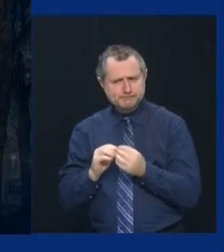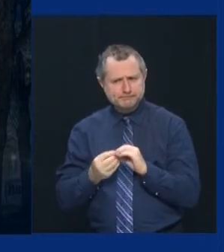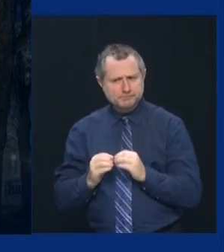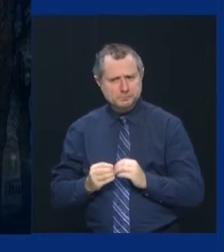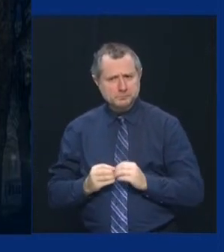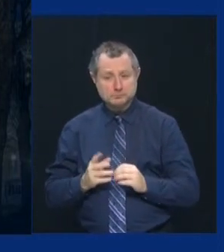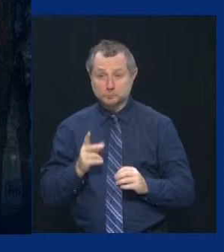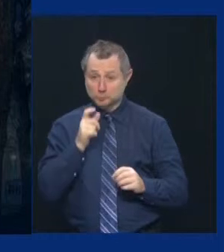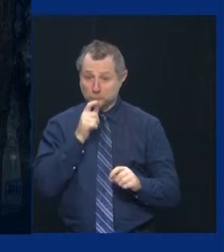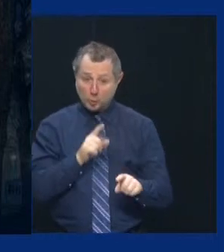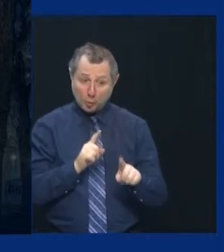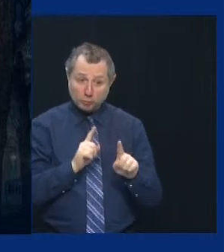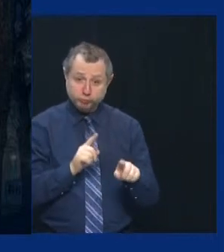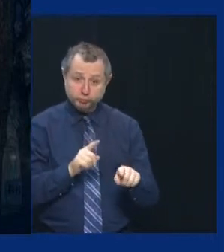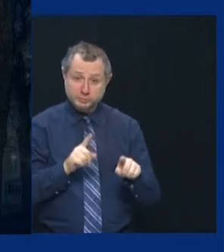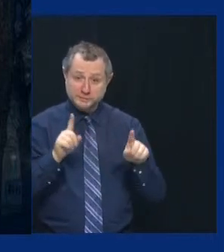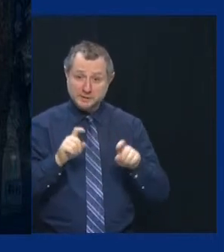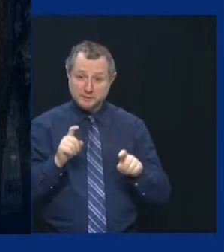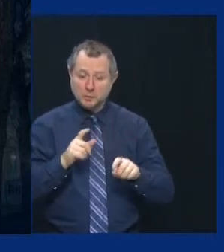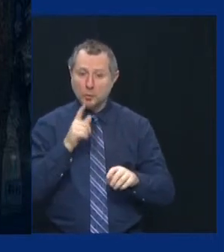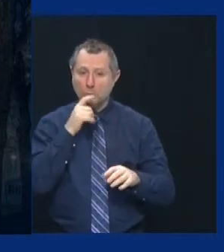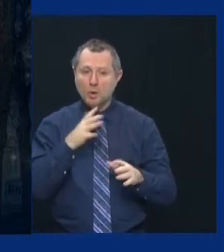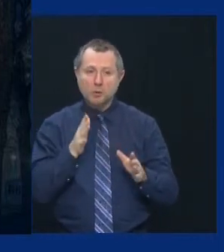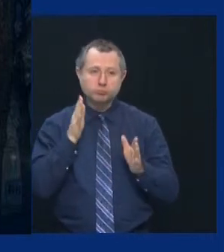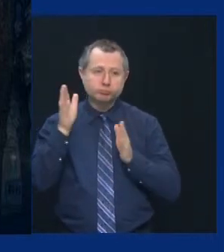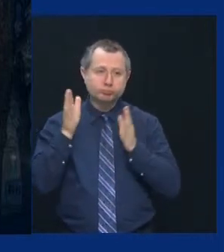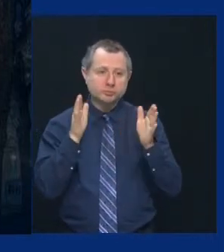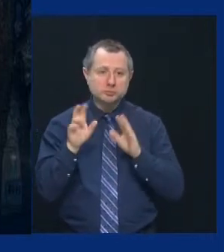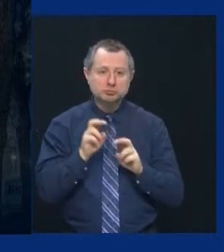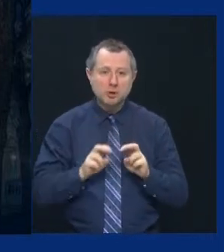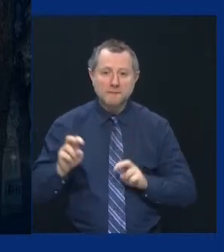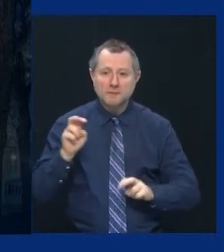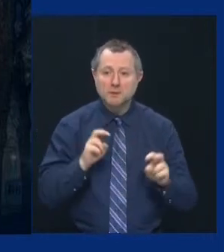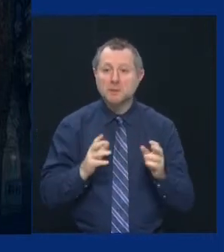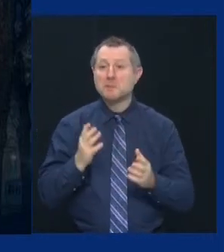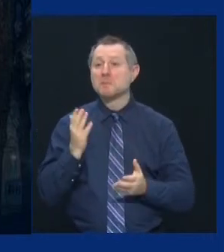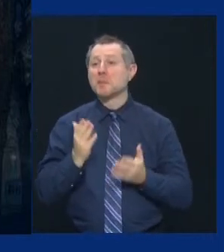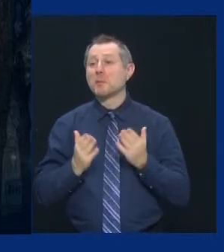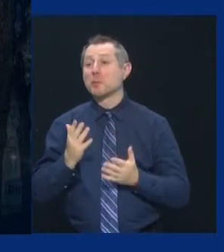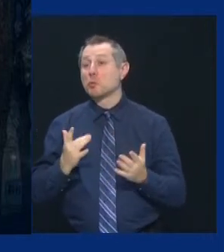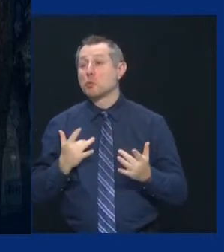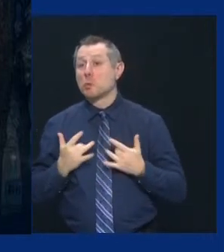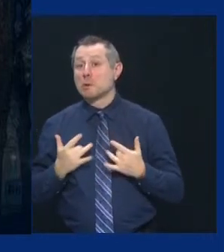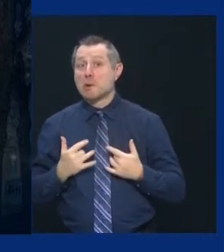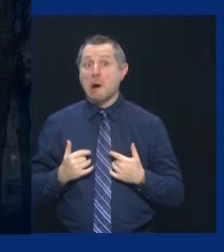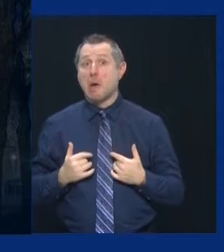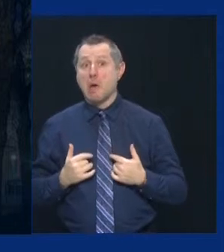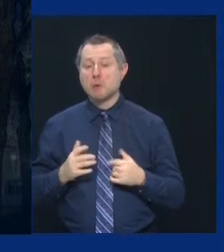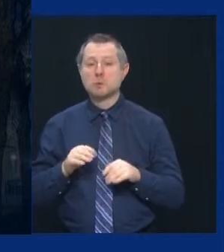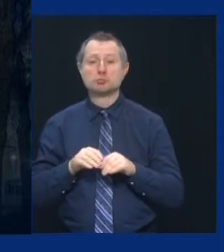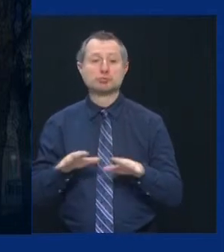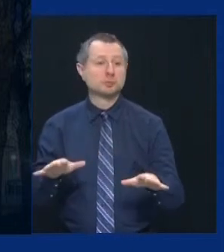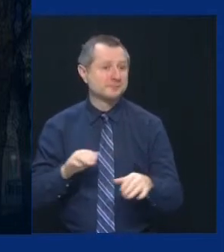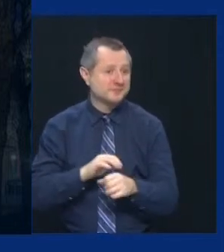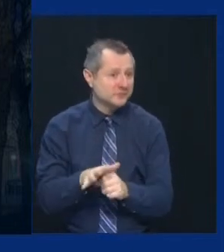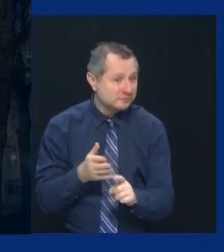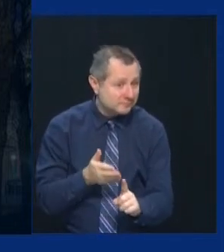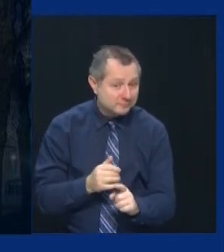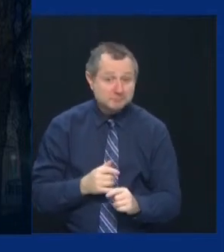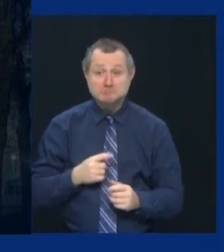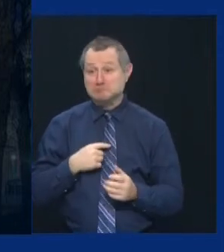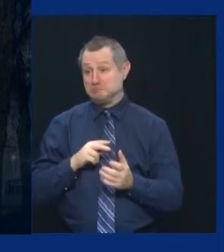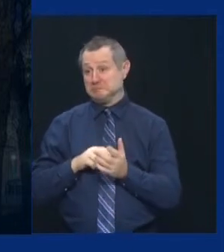test because they were traveling, because they were concerned about spreading the virus, were getting